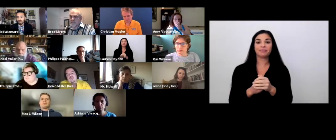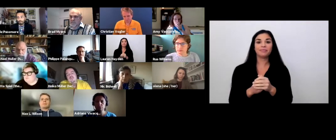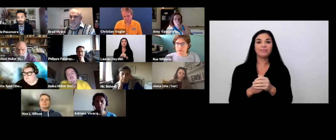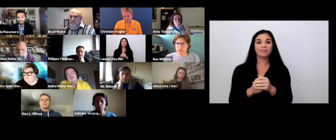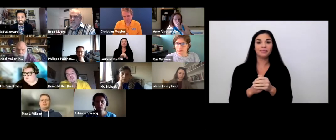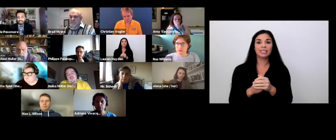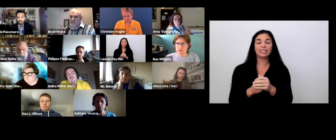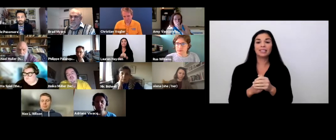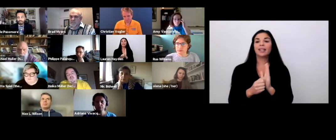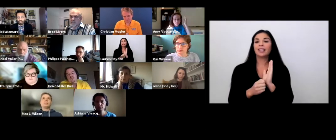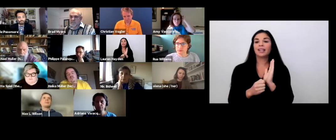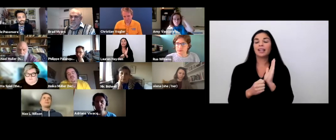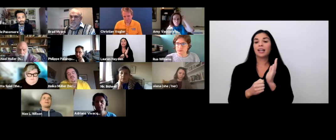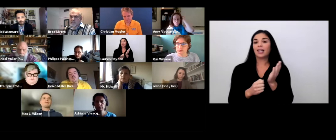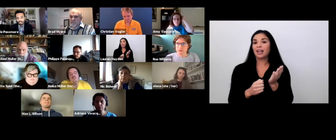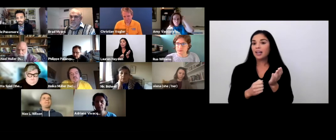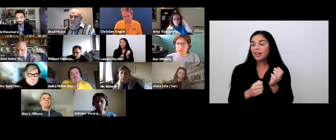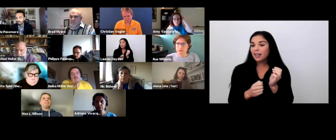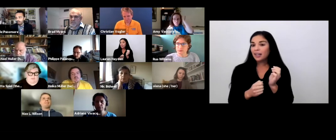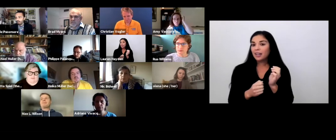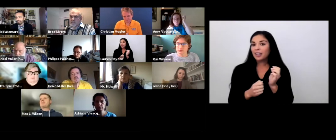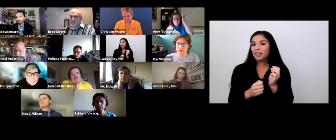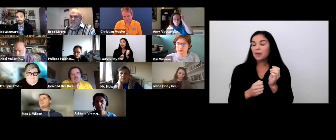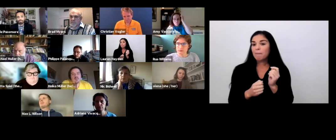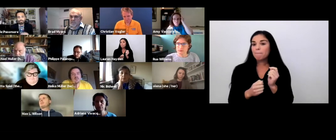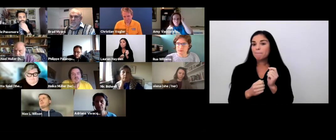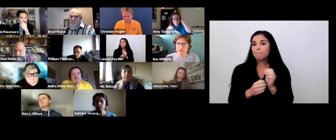what values we wish to see our future conferences embody.